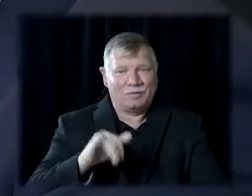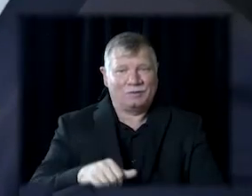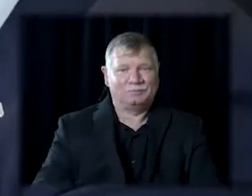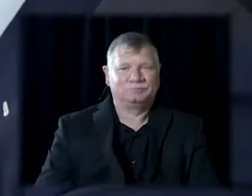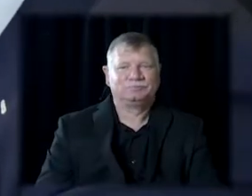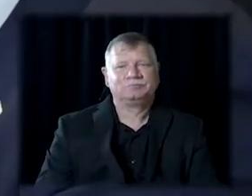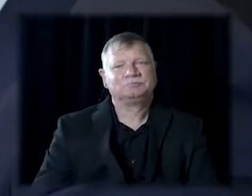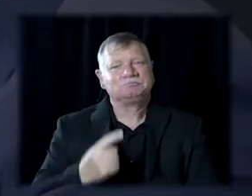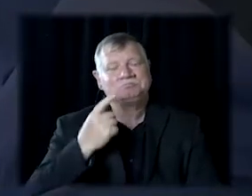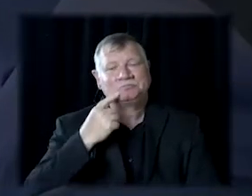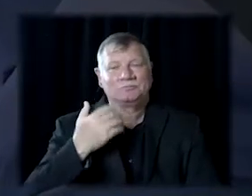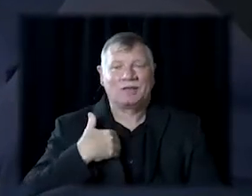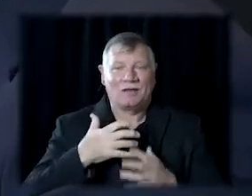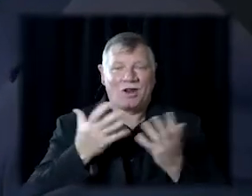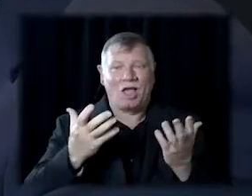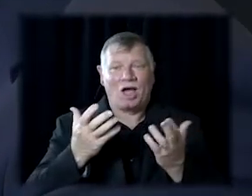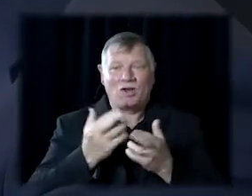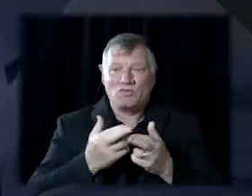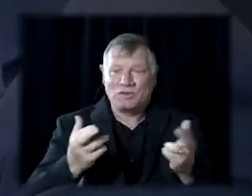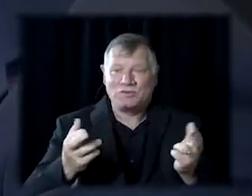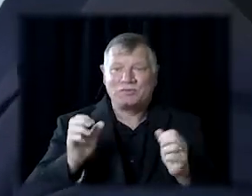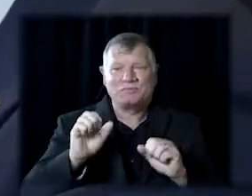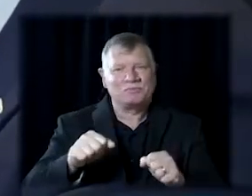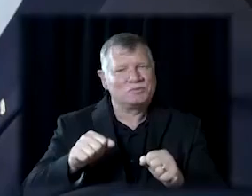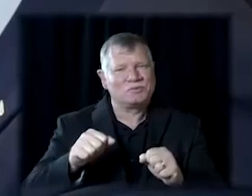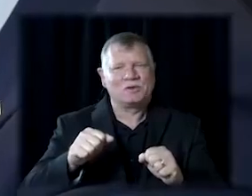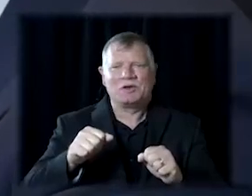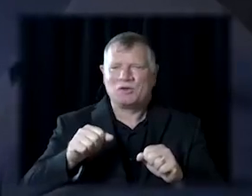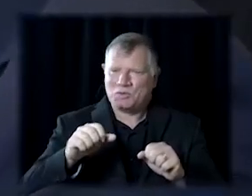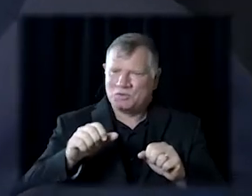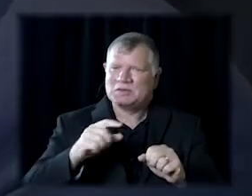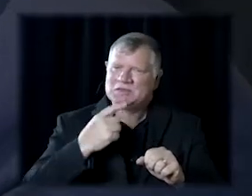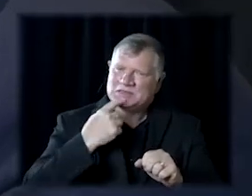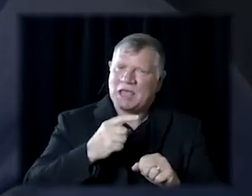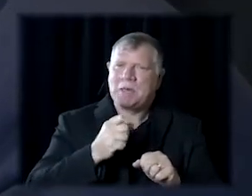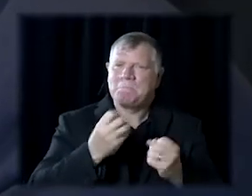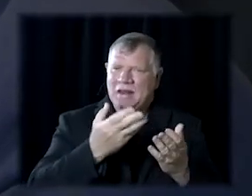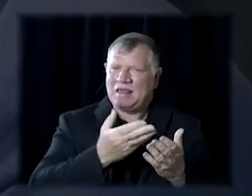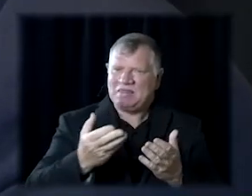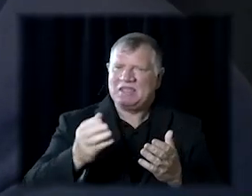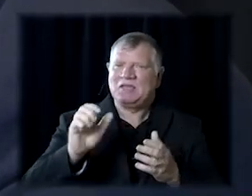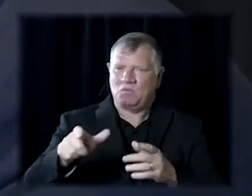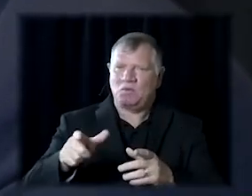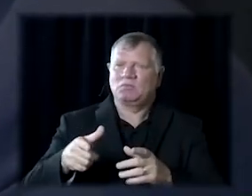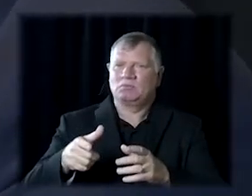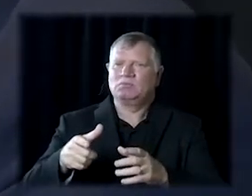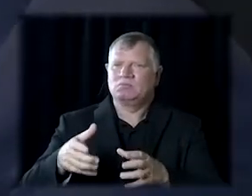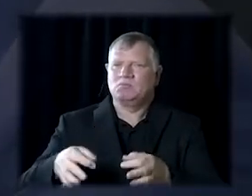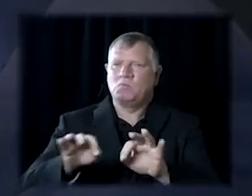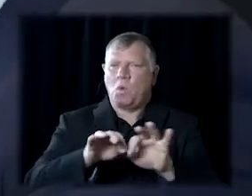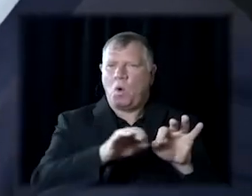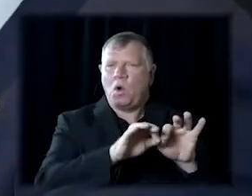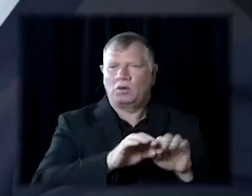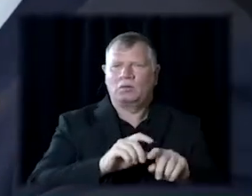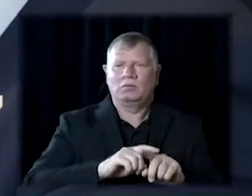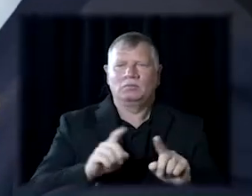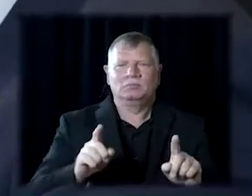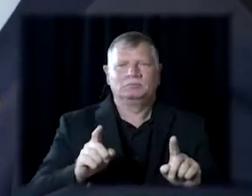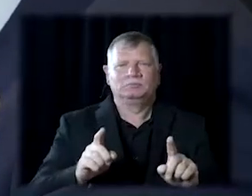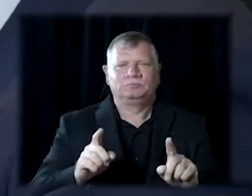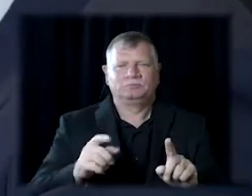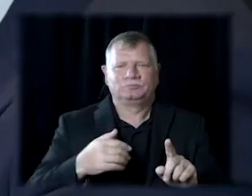So in a context where you have a lot of resources, you can deem many things essential, and you can, but it's not only the categories. Within each category, there